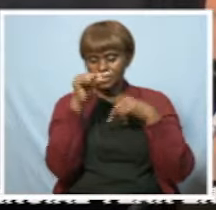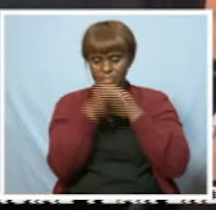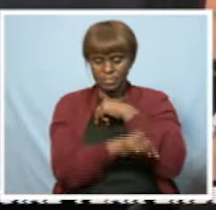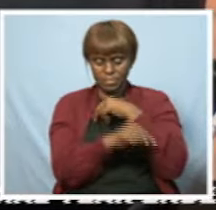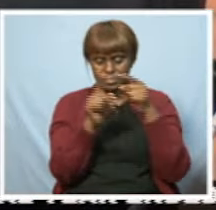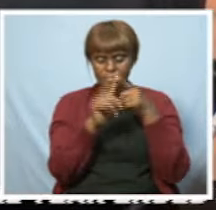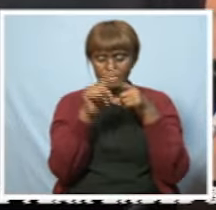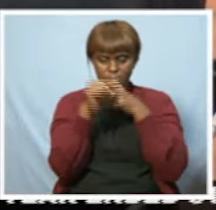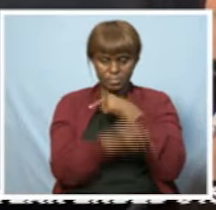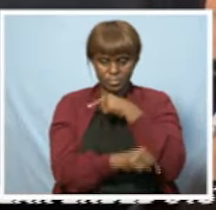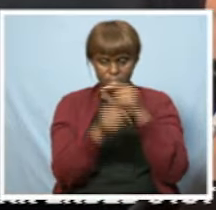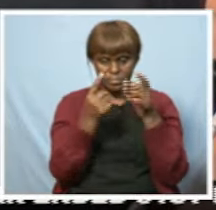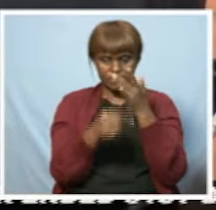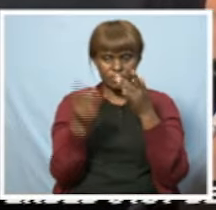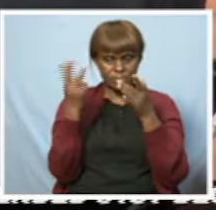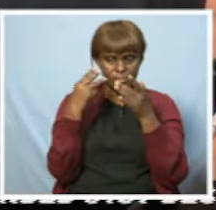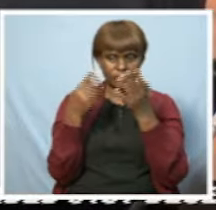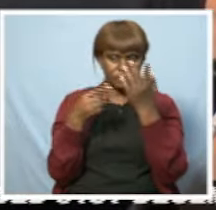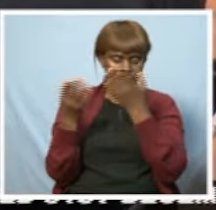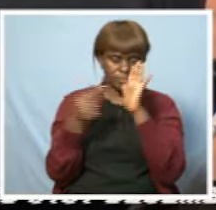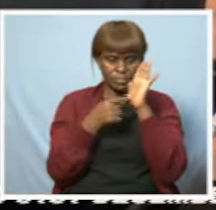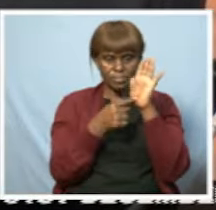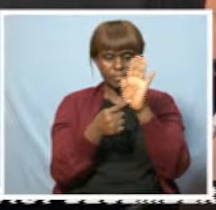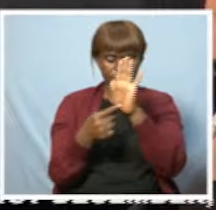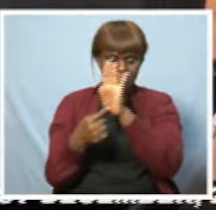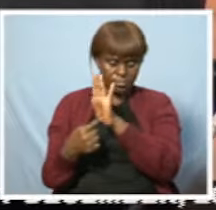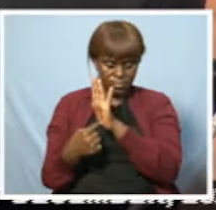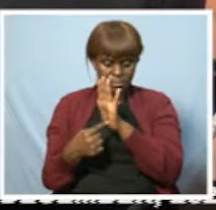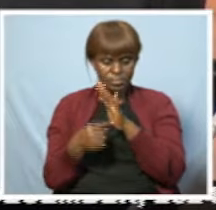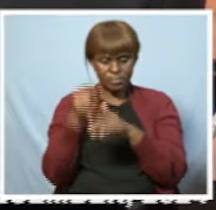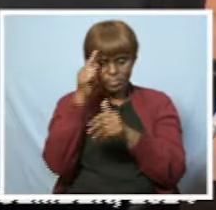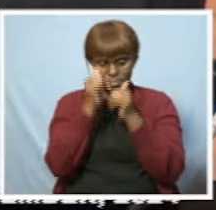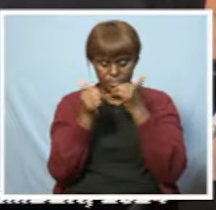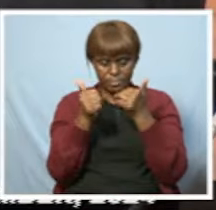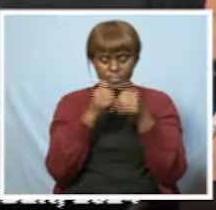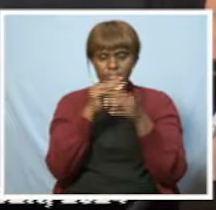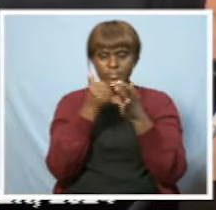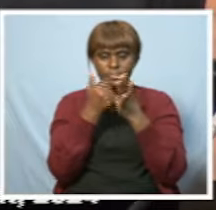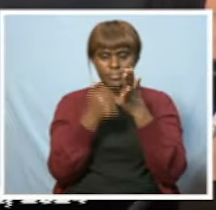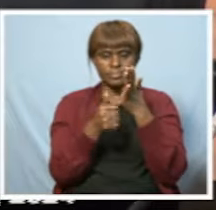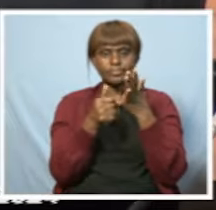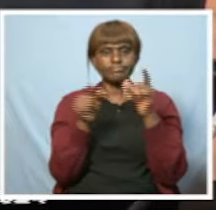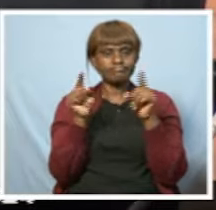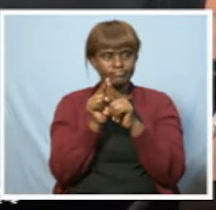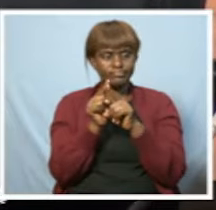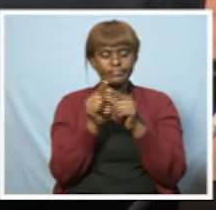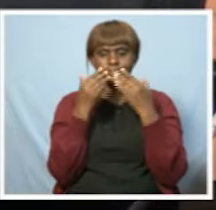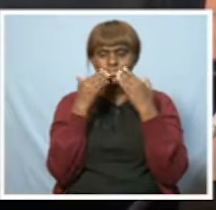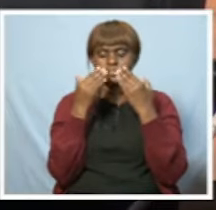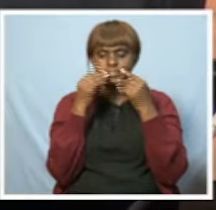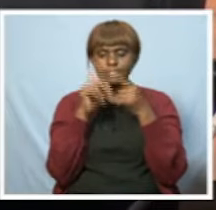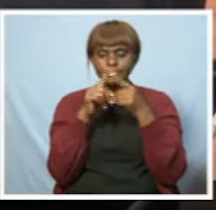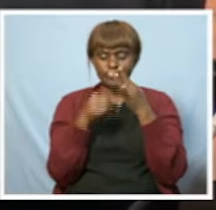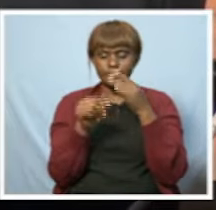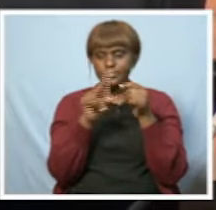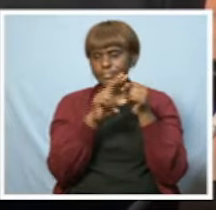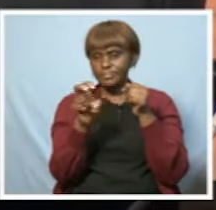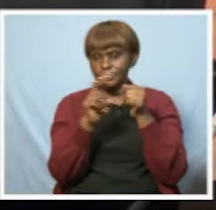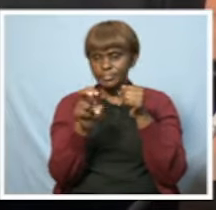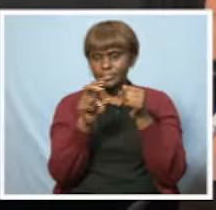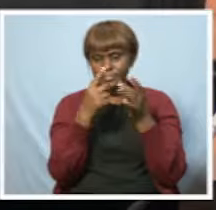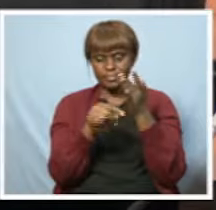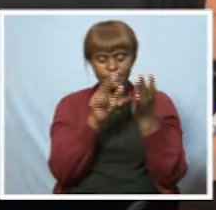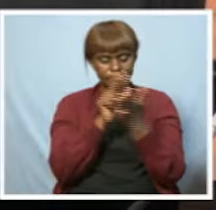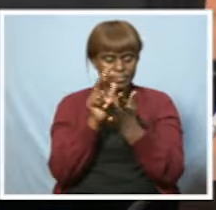to detail what was coming was that the costs were way overboard. Thank you. But it was 200. That was